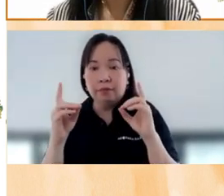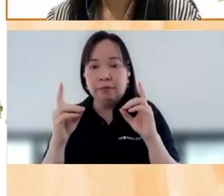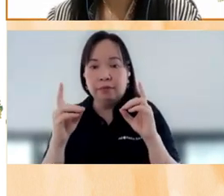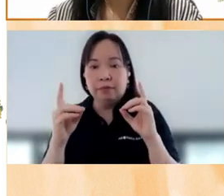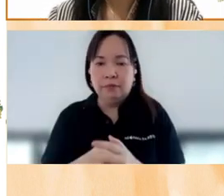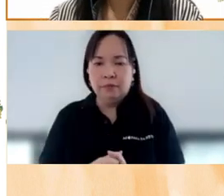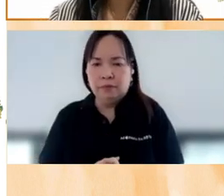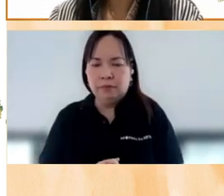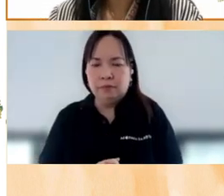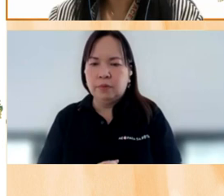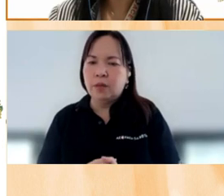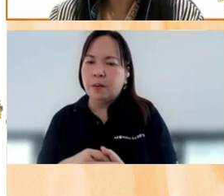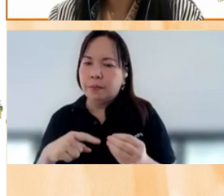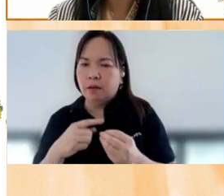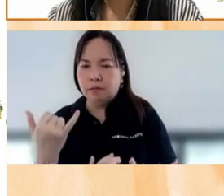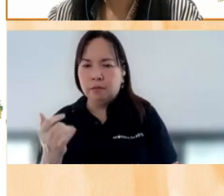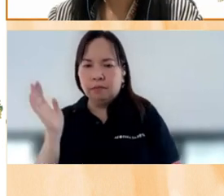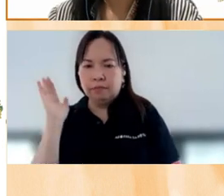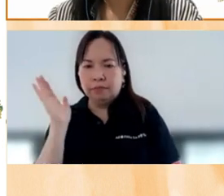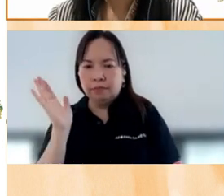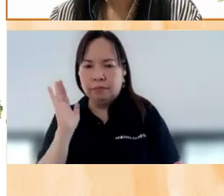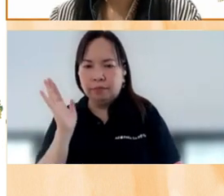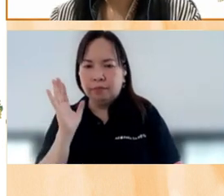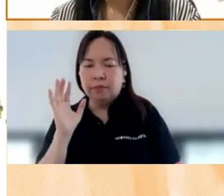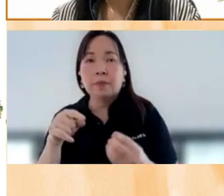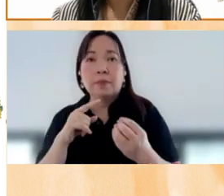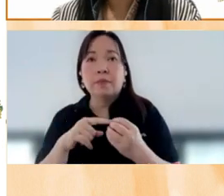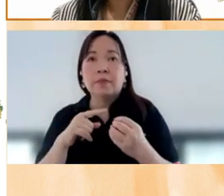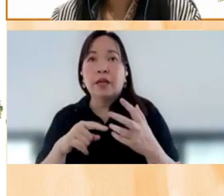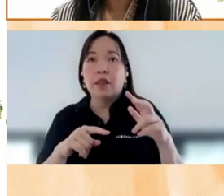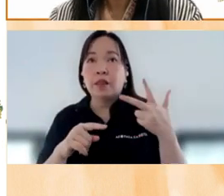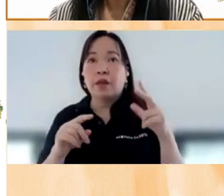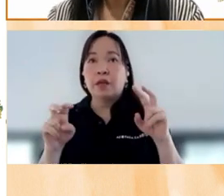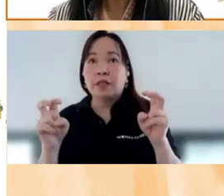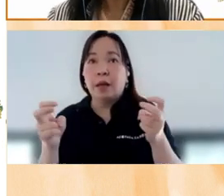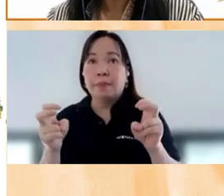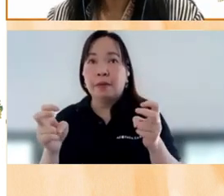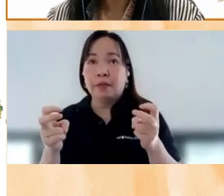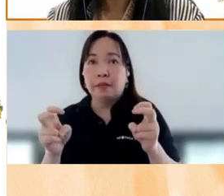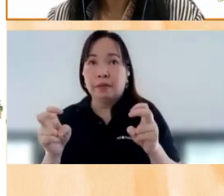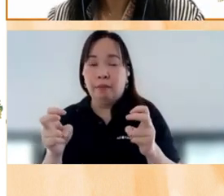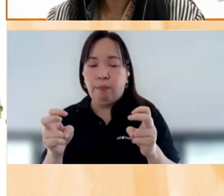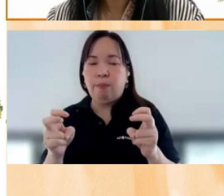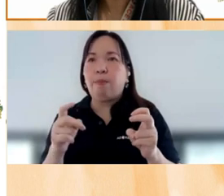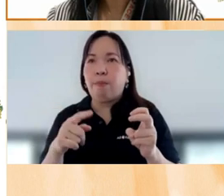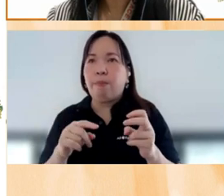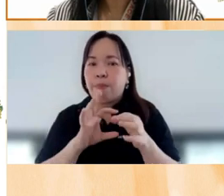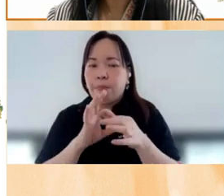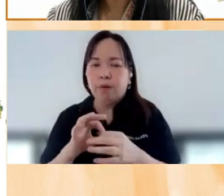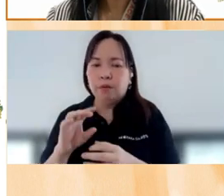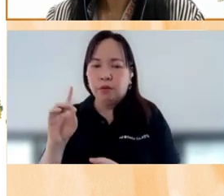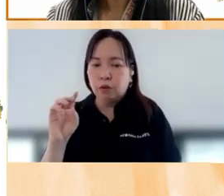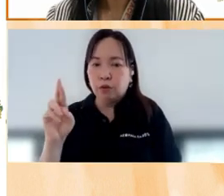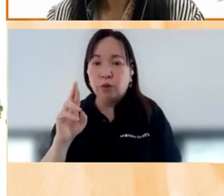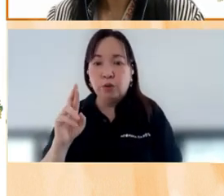today's presentation, specifically on the third topic presented by Dr. Red. May we call in